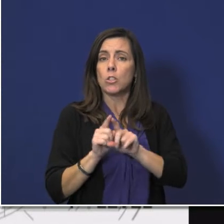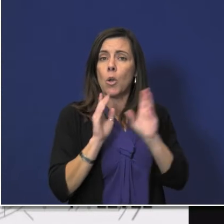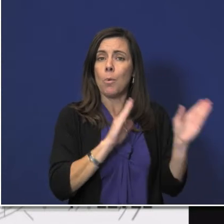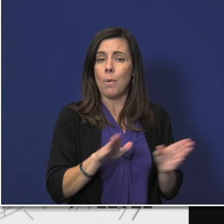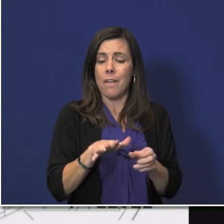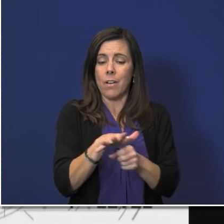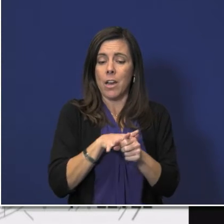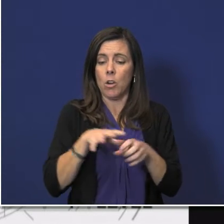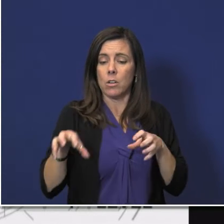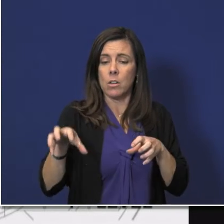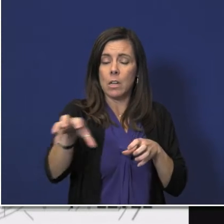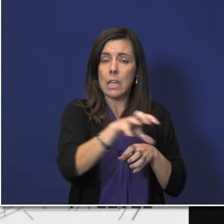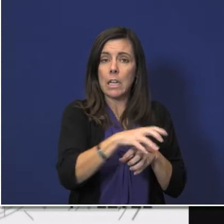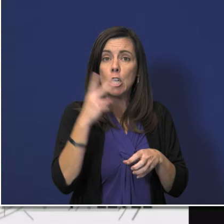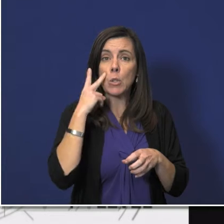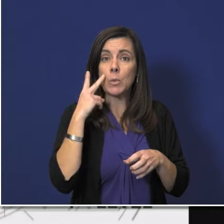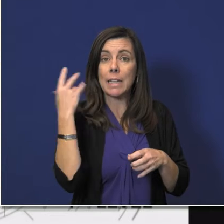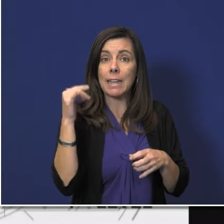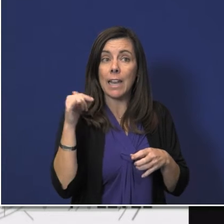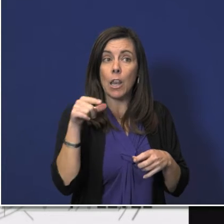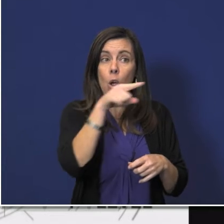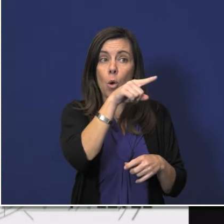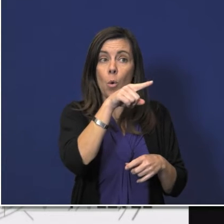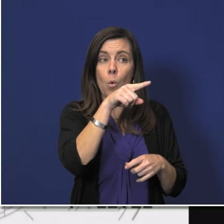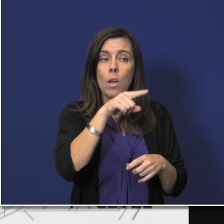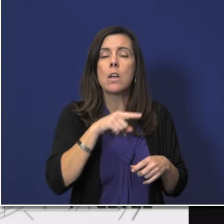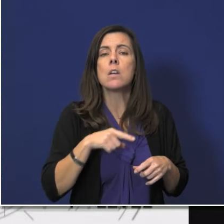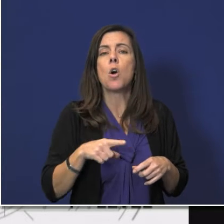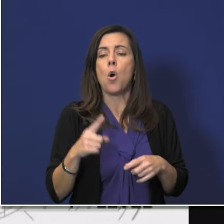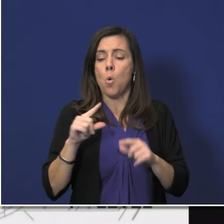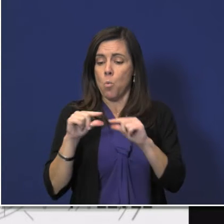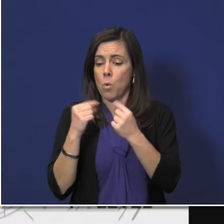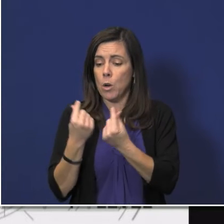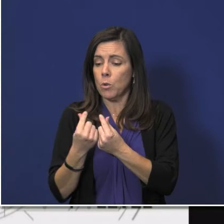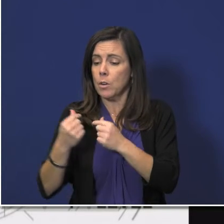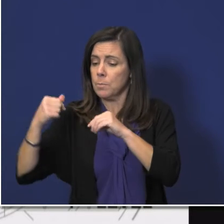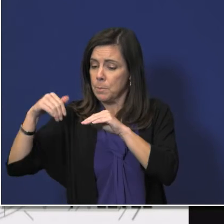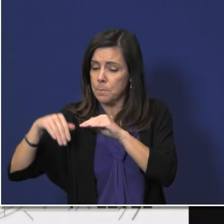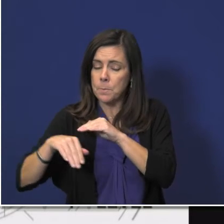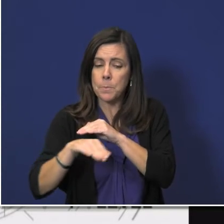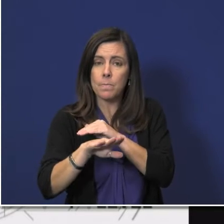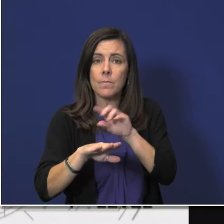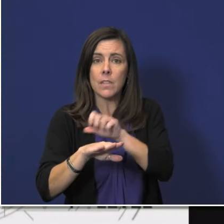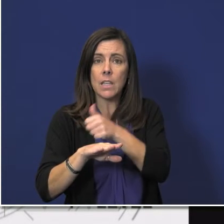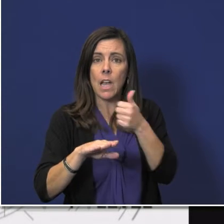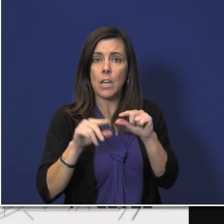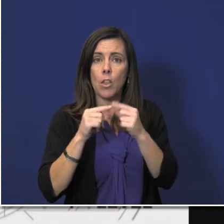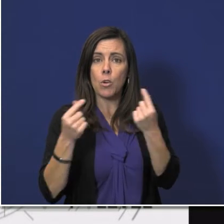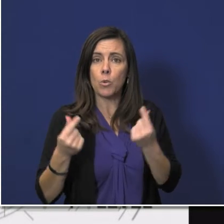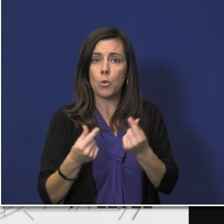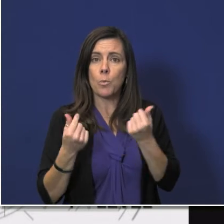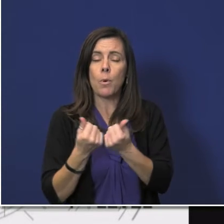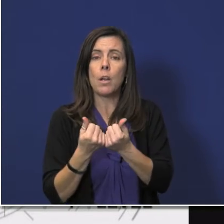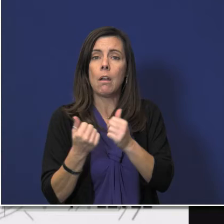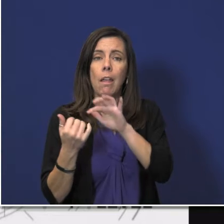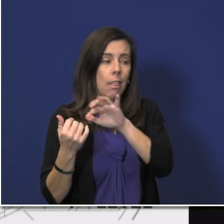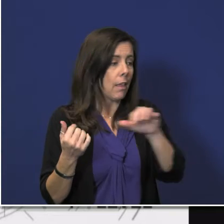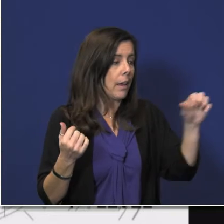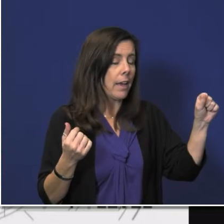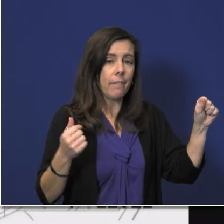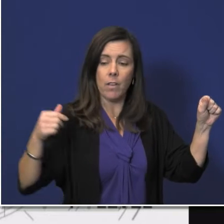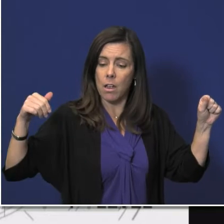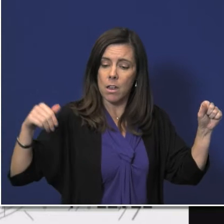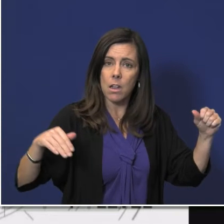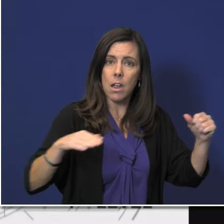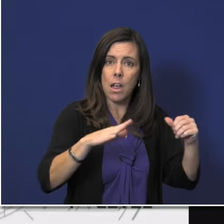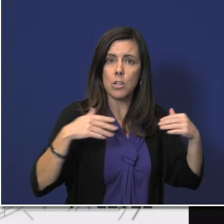around it. You see the yellow circulation space, so that one group could be coming in while another group is exiting. And that was really important for our theater